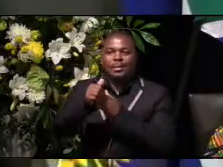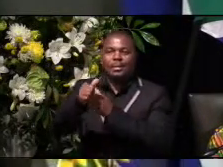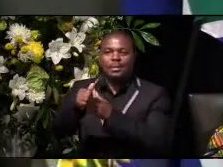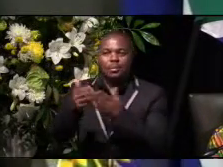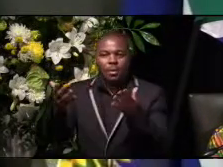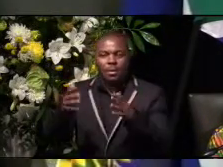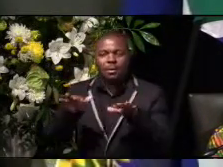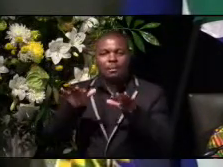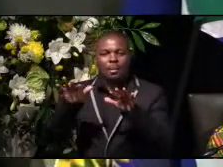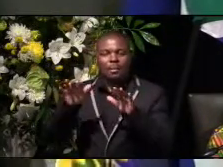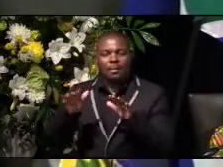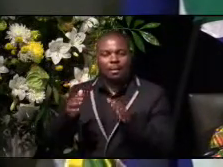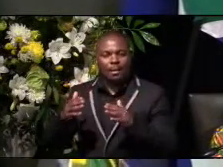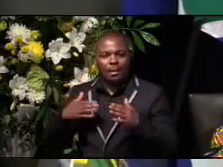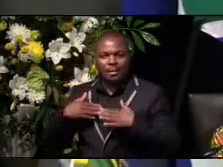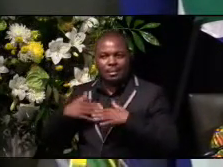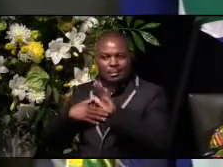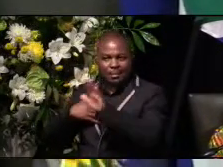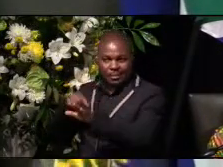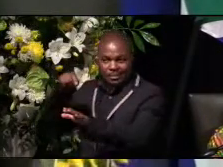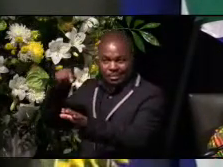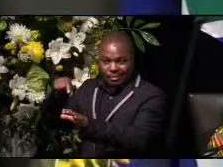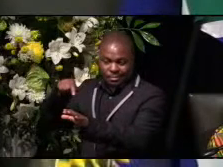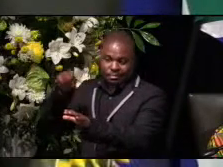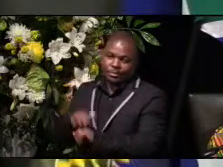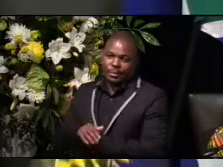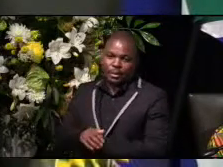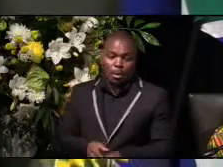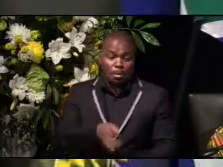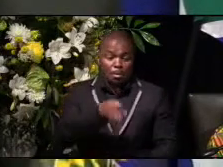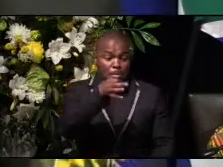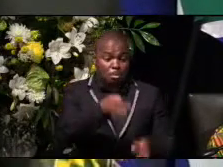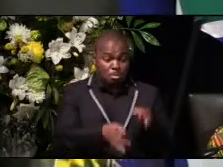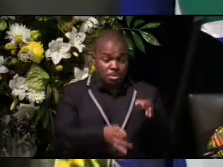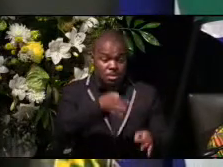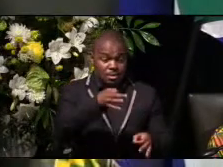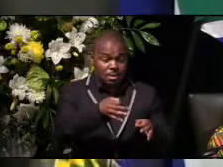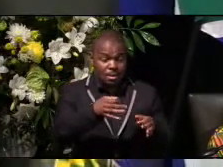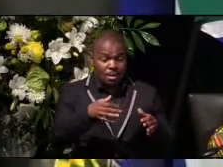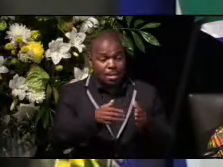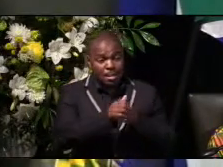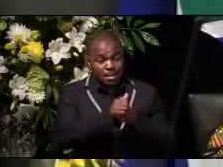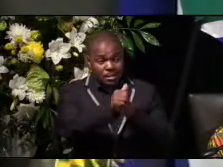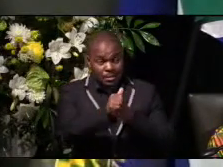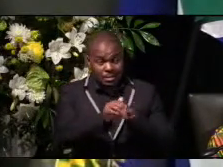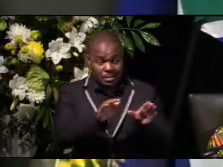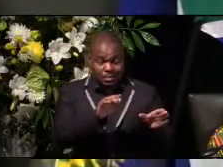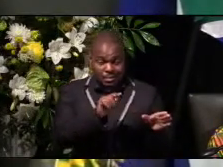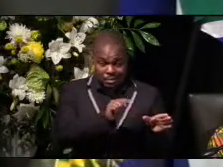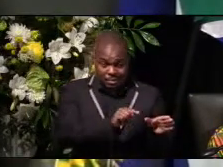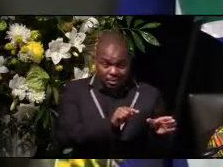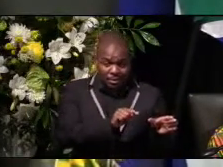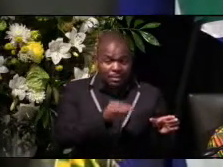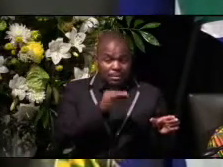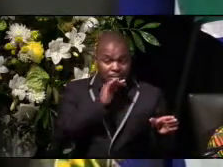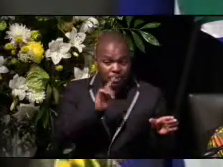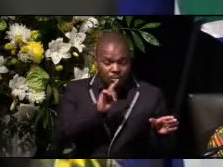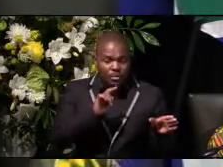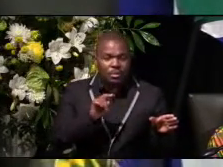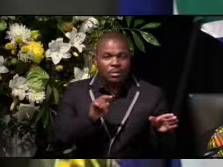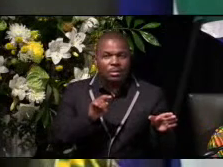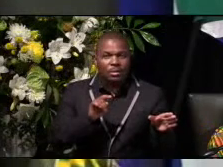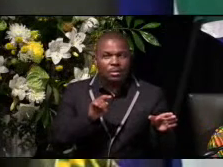public administration political leadership and that means the public